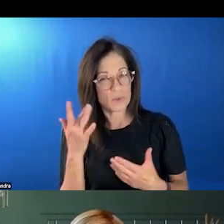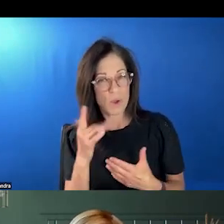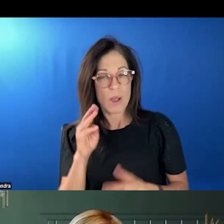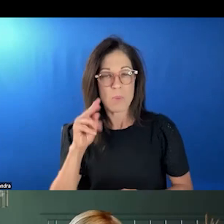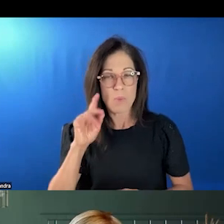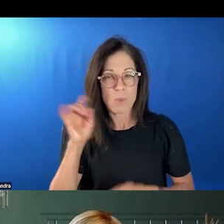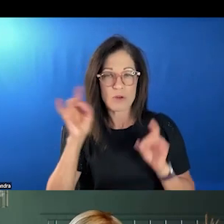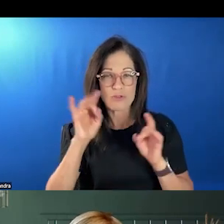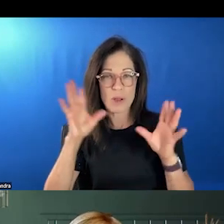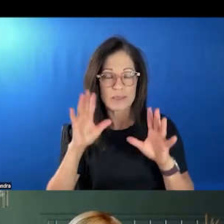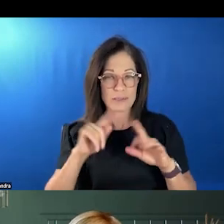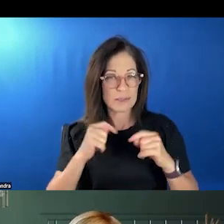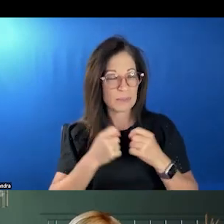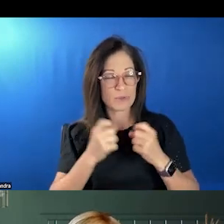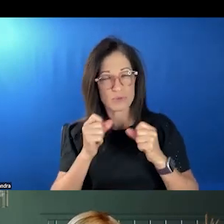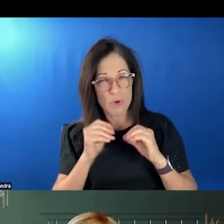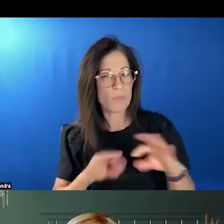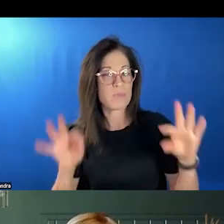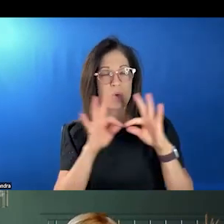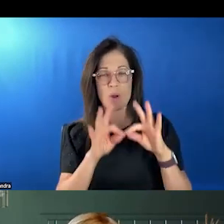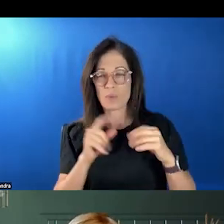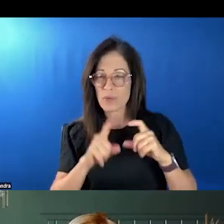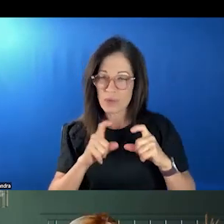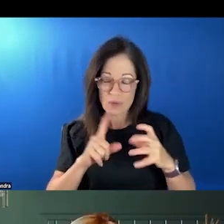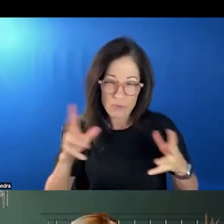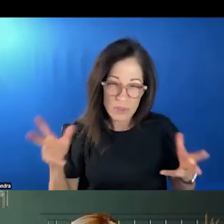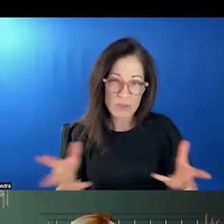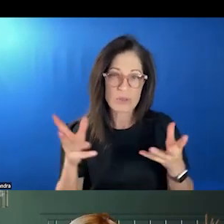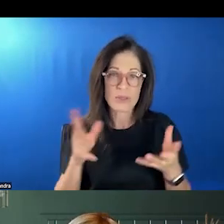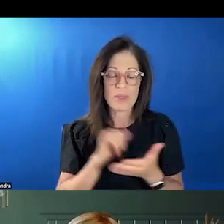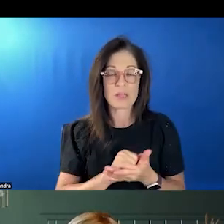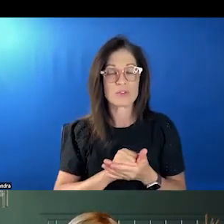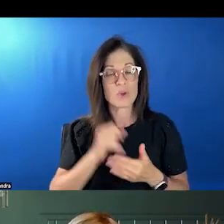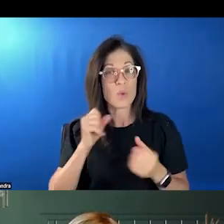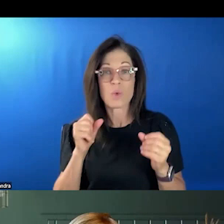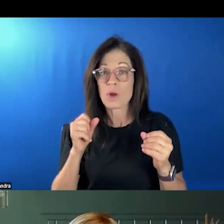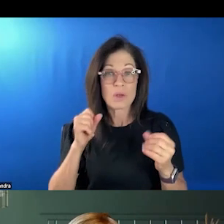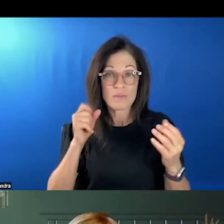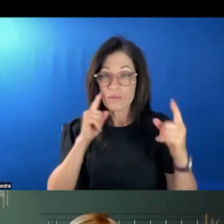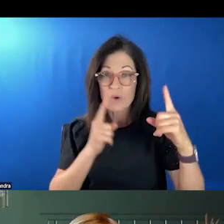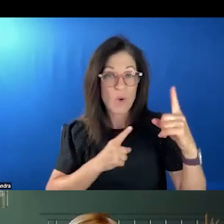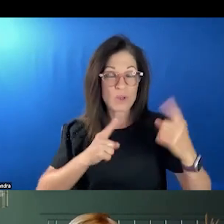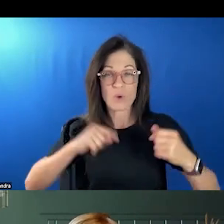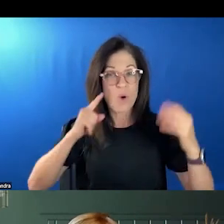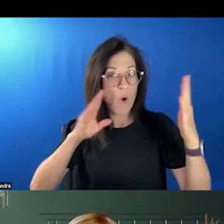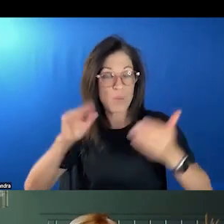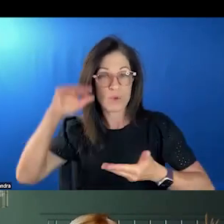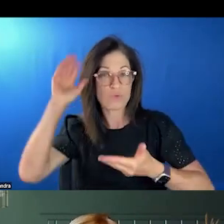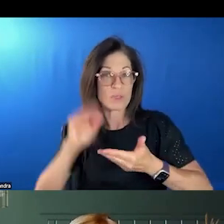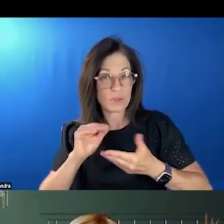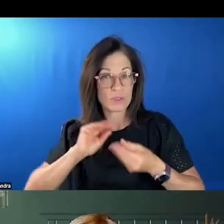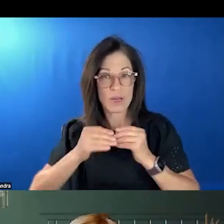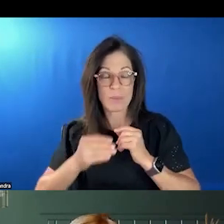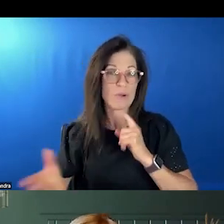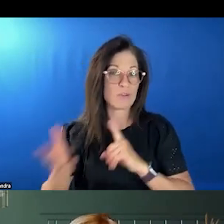strong, is that hoping that we can reduce arrests and reduce the number of persons going into